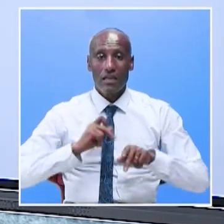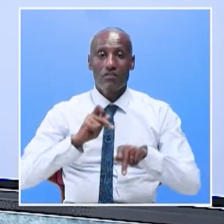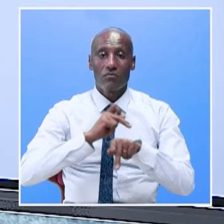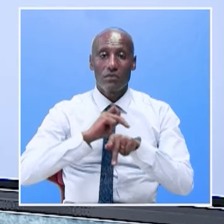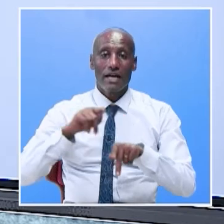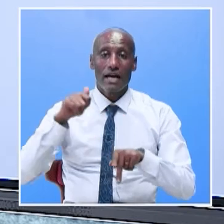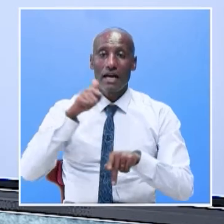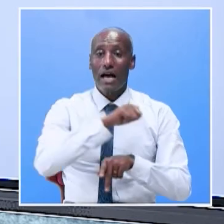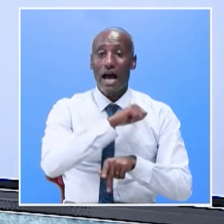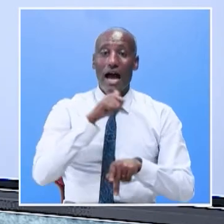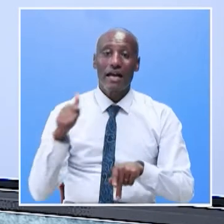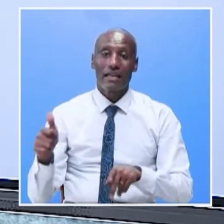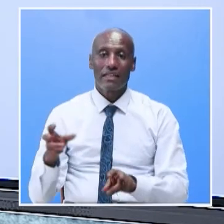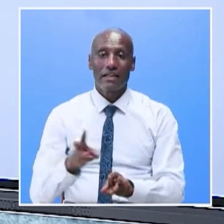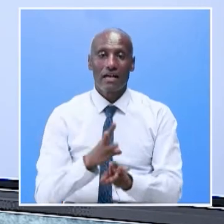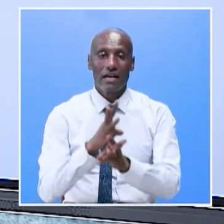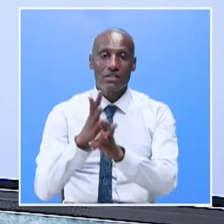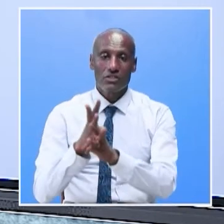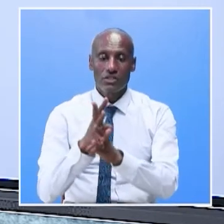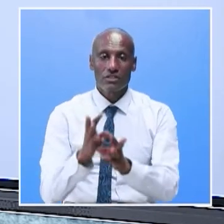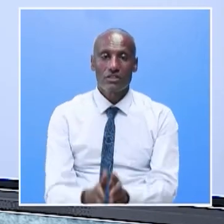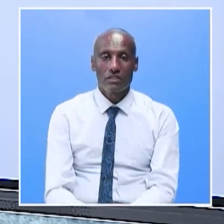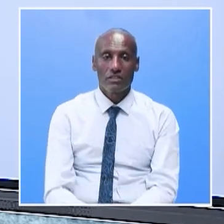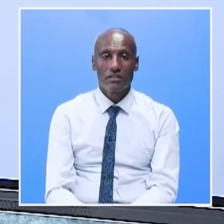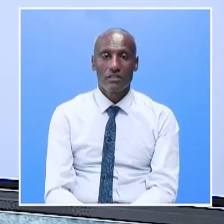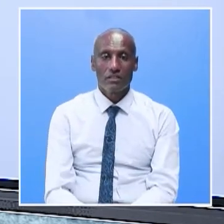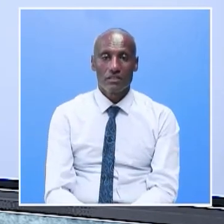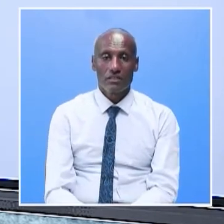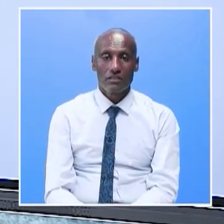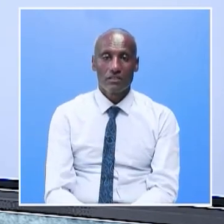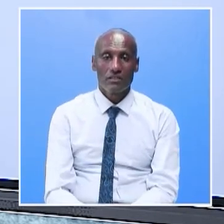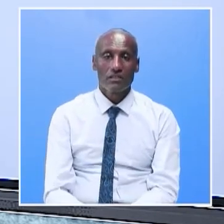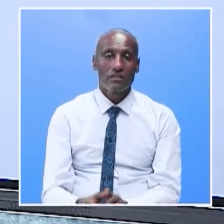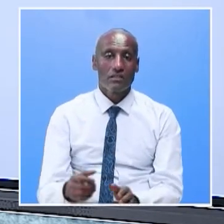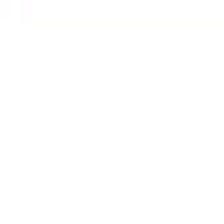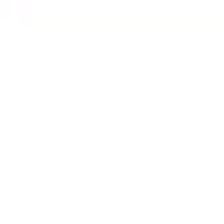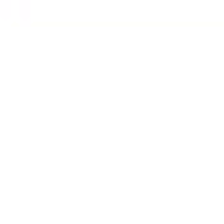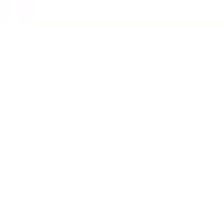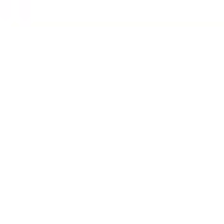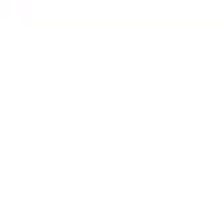following questions and we can practice also together with me.